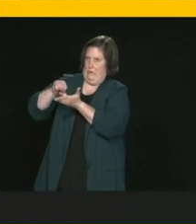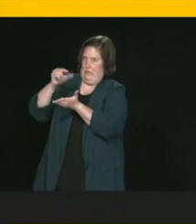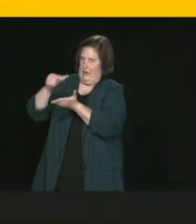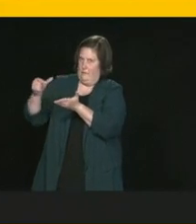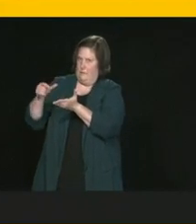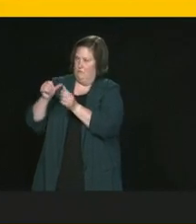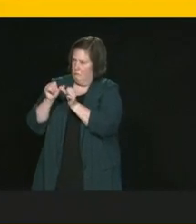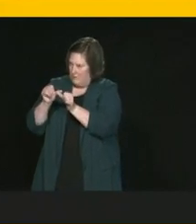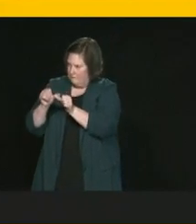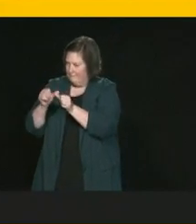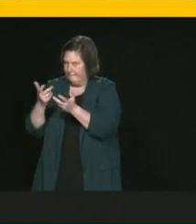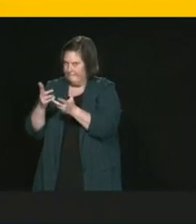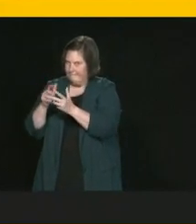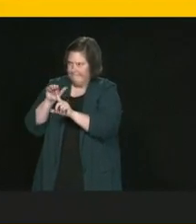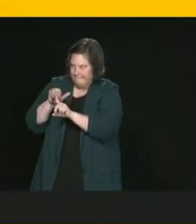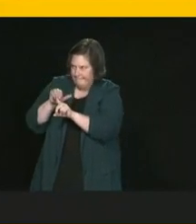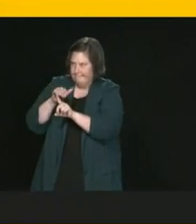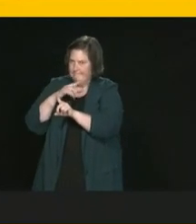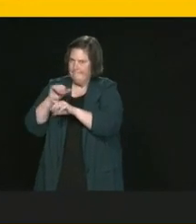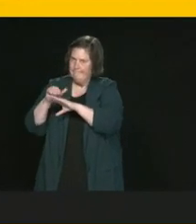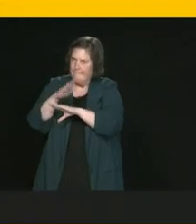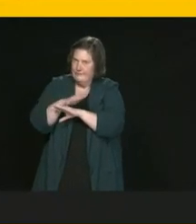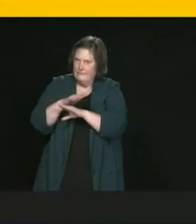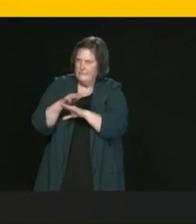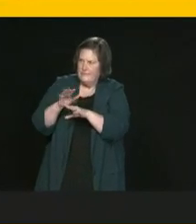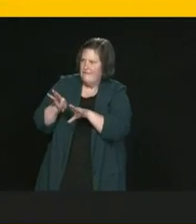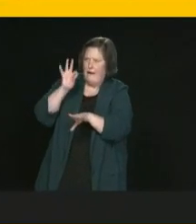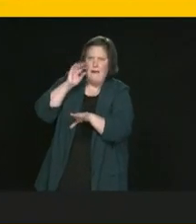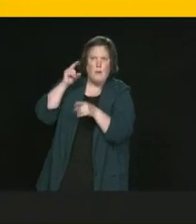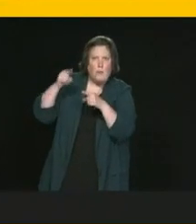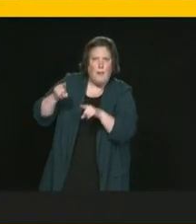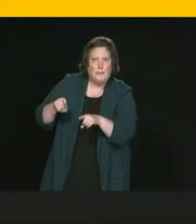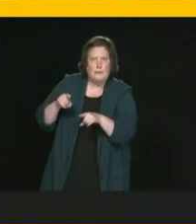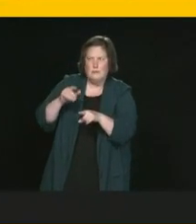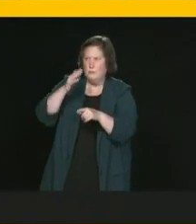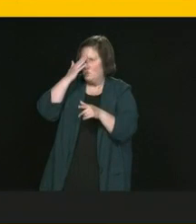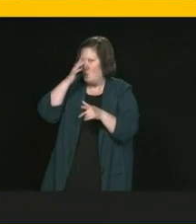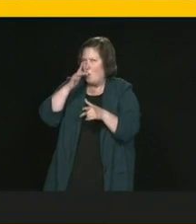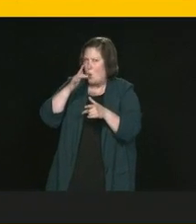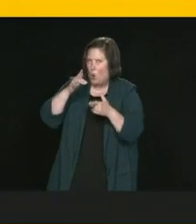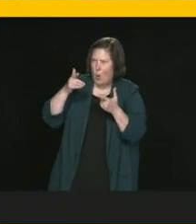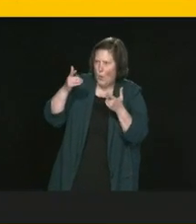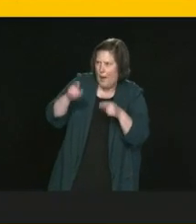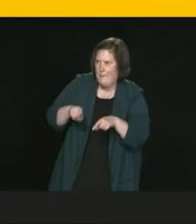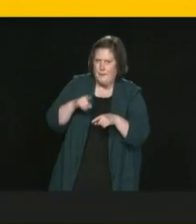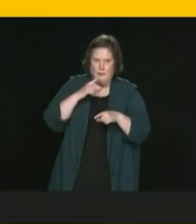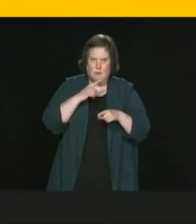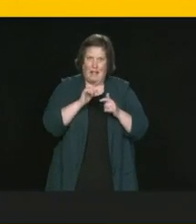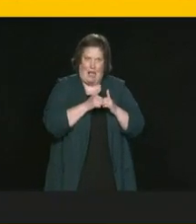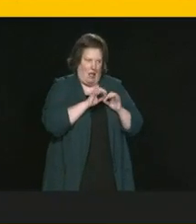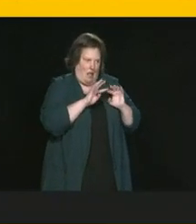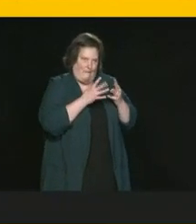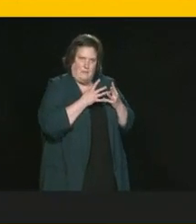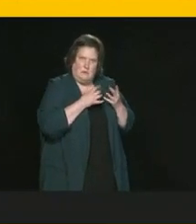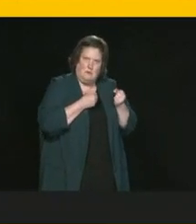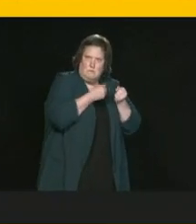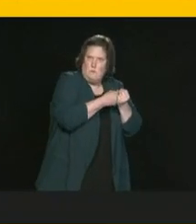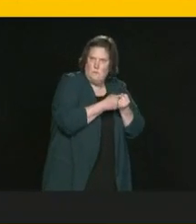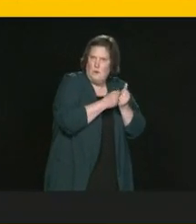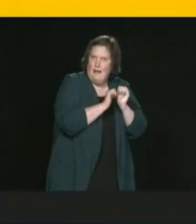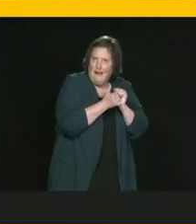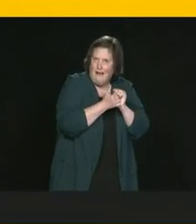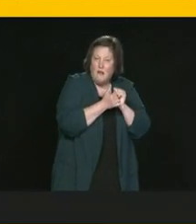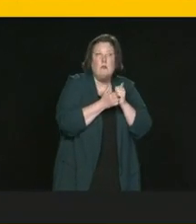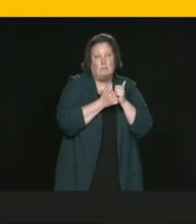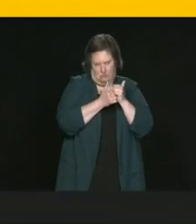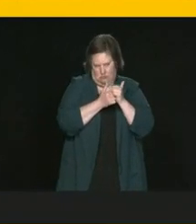our international partners to get answers, to get justice, to get compensation for the families. And this is something we've